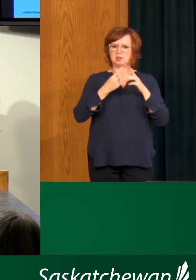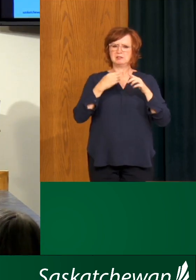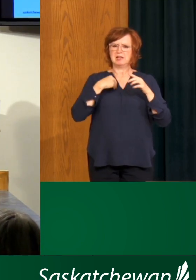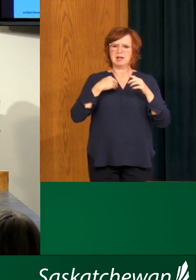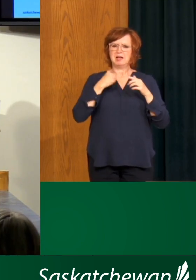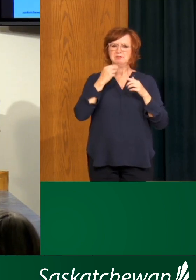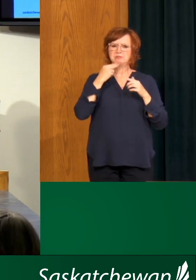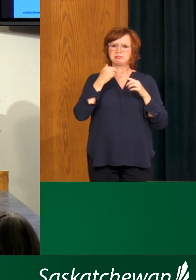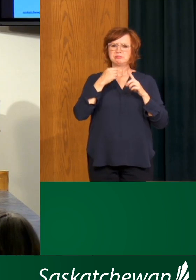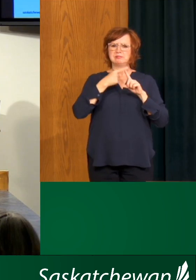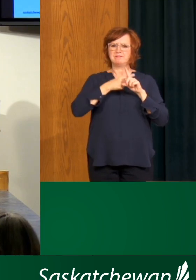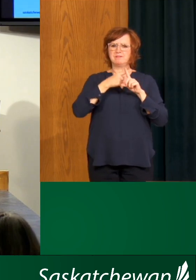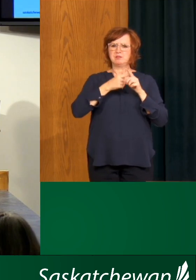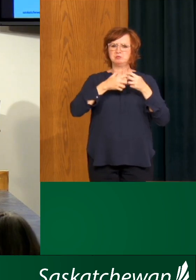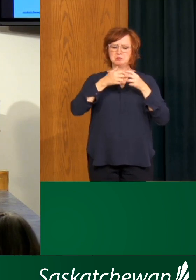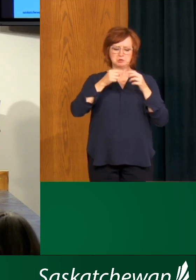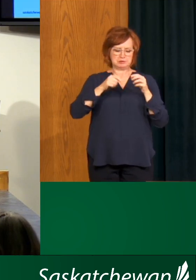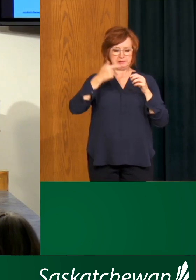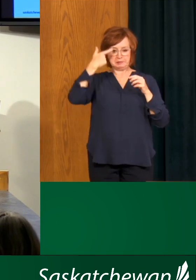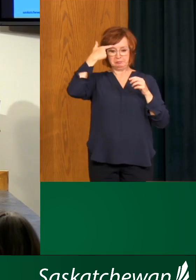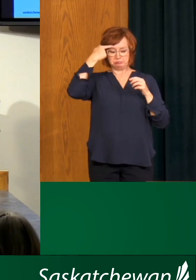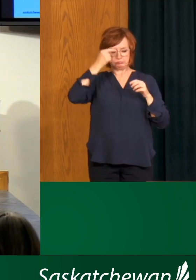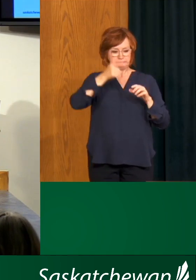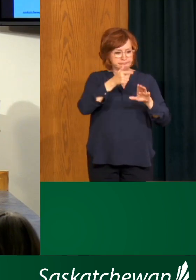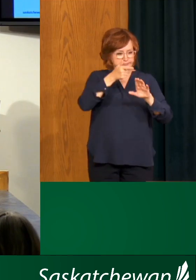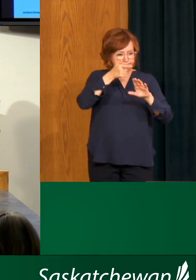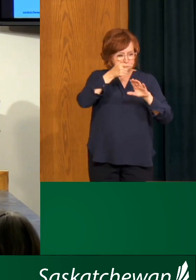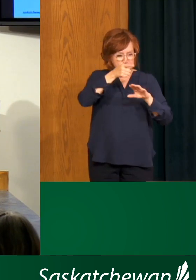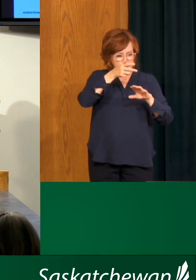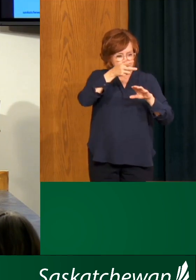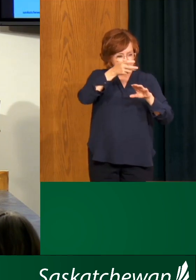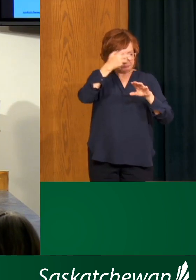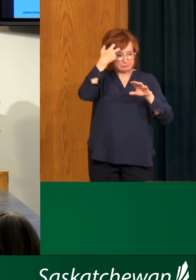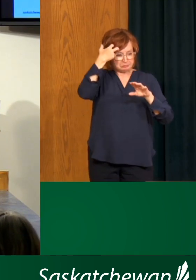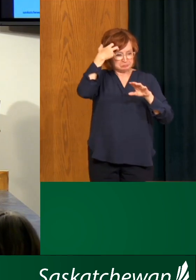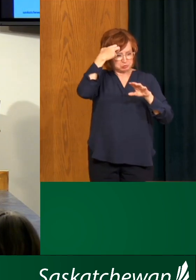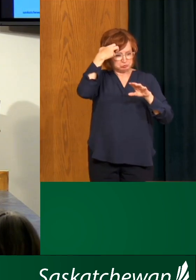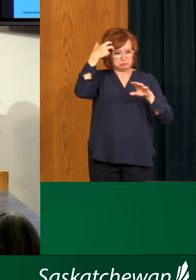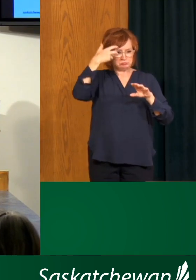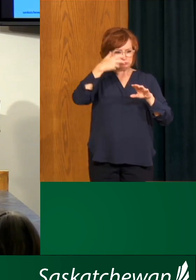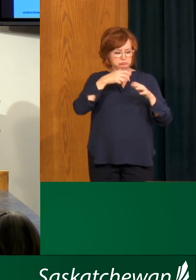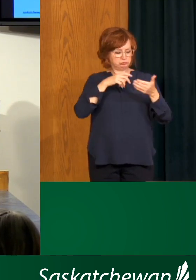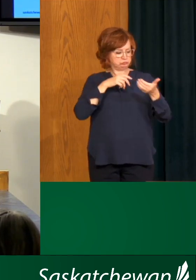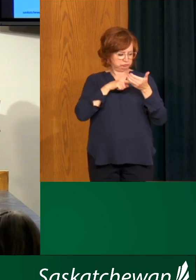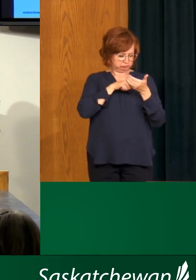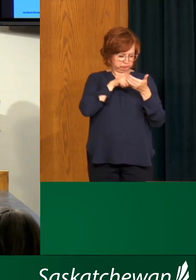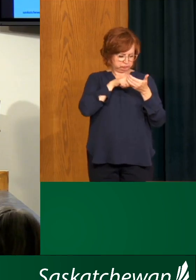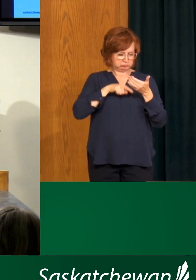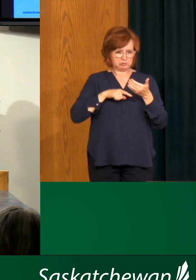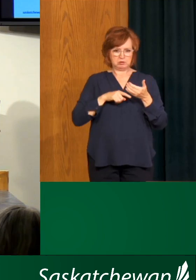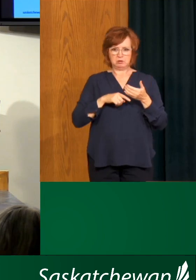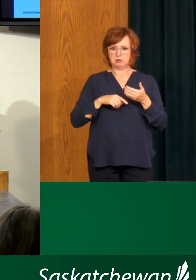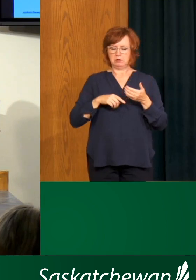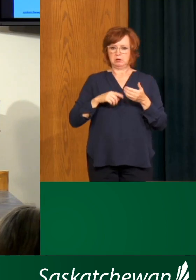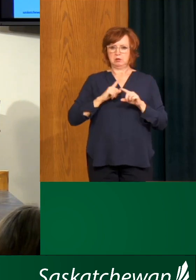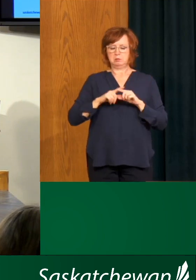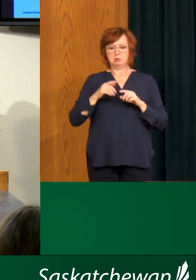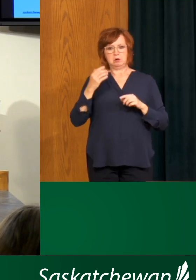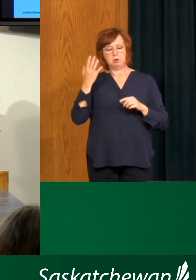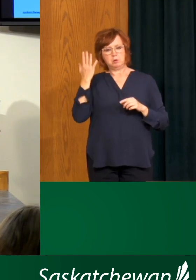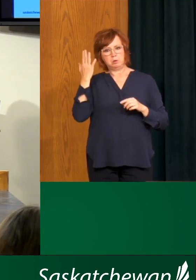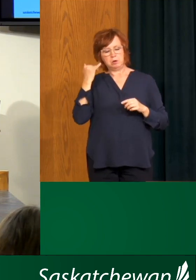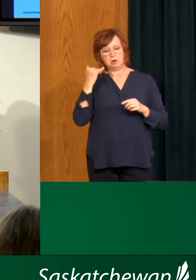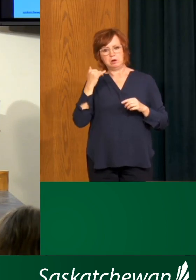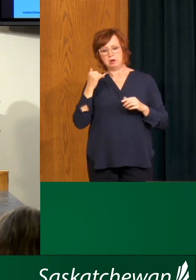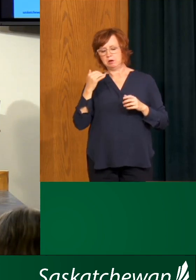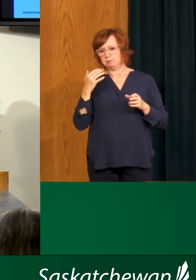school teachers that, they get sneezed in the face by kids before this, so they're wondering what kind of precautions they can take to